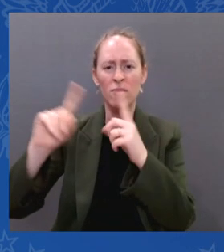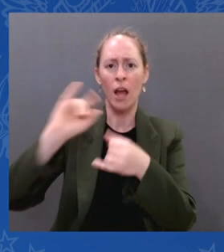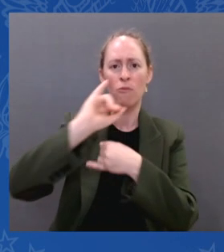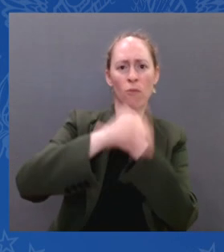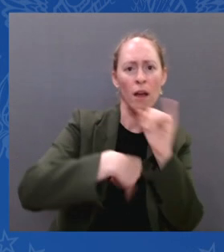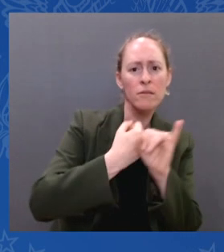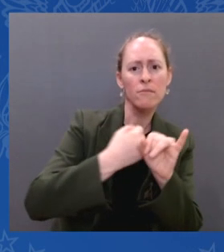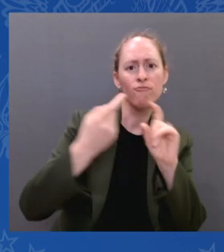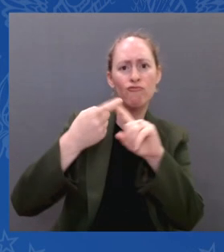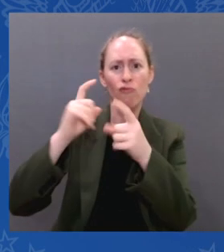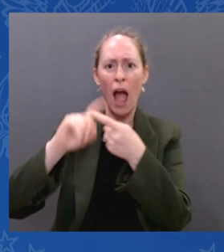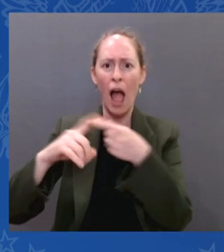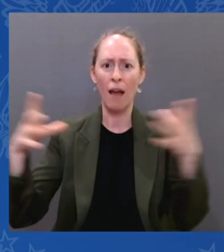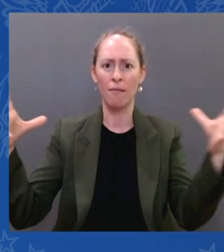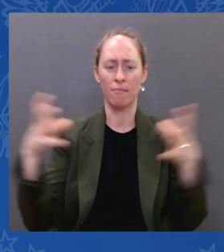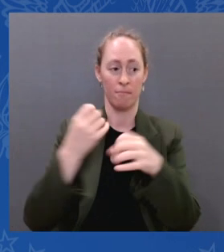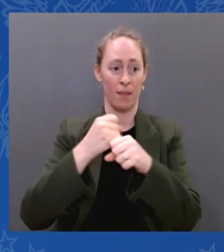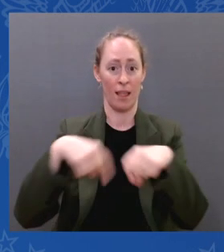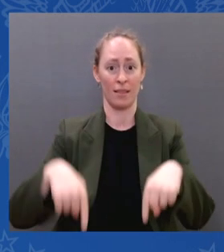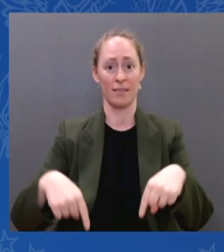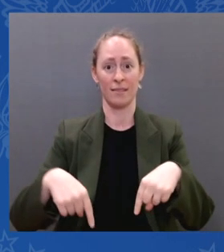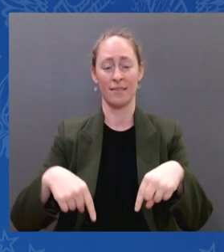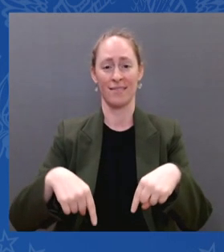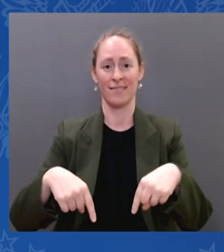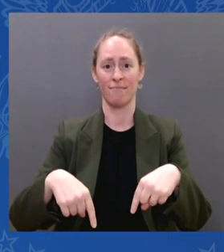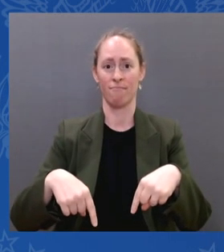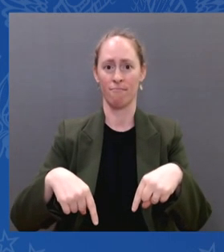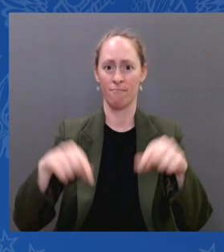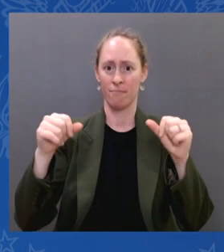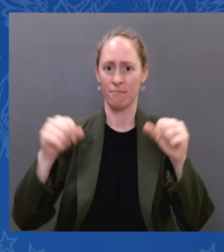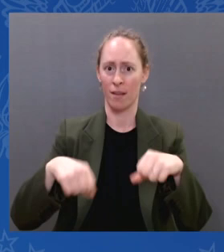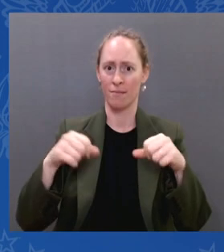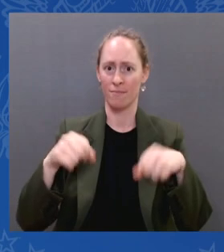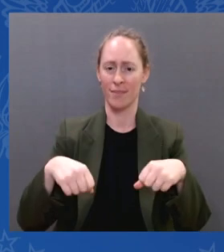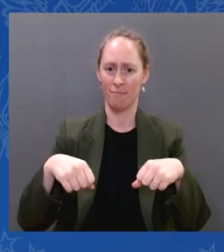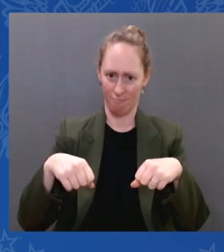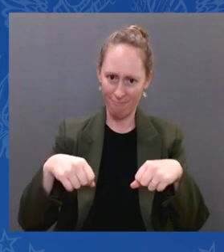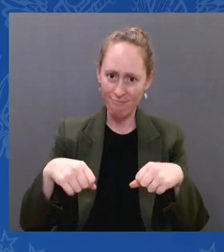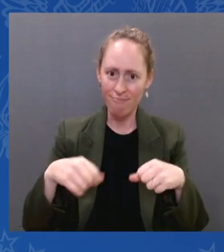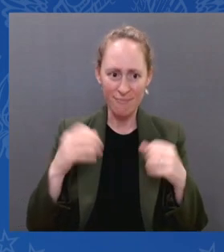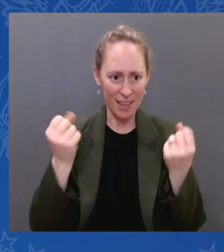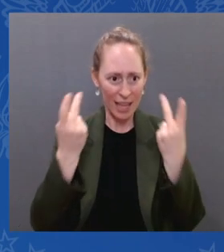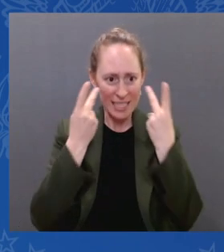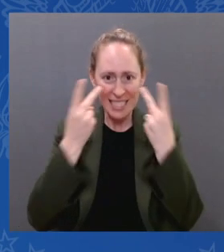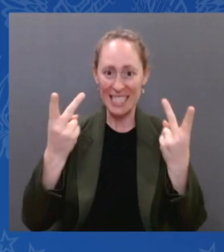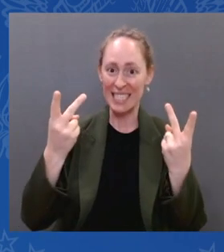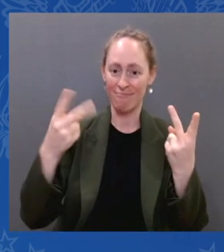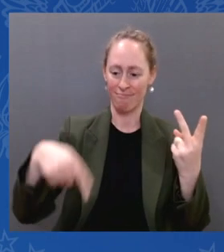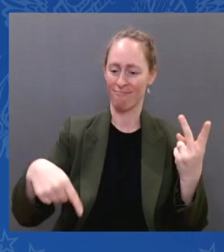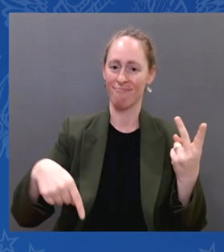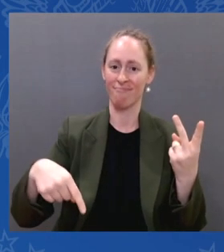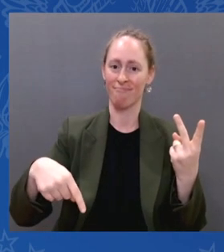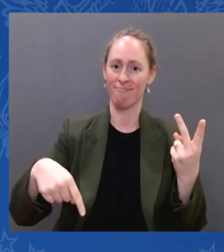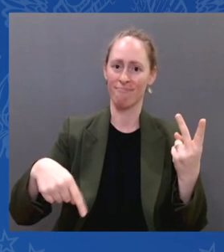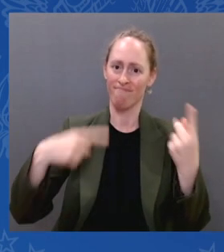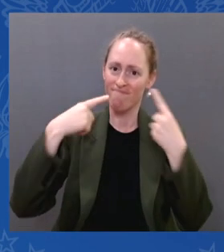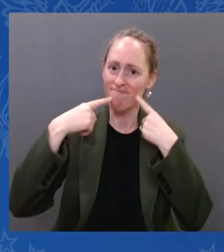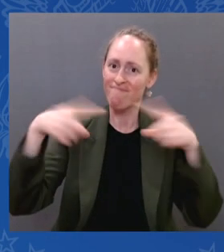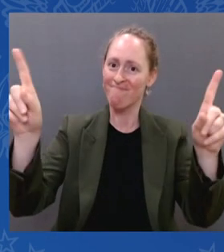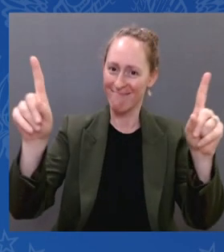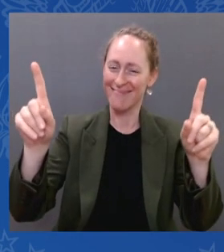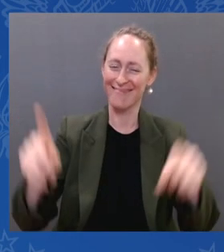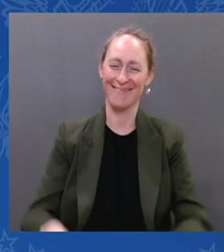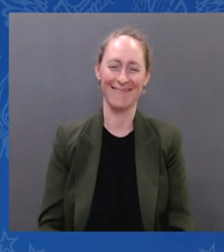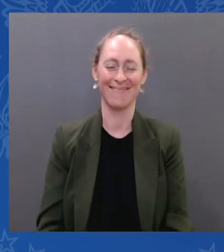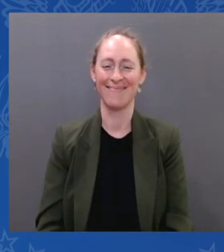great engineering achievements. And the images we will see today are a testament to the amazing work